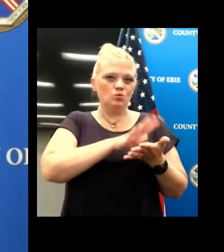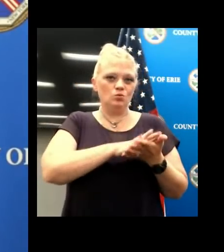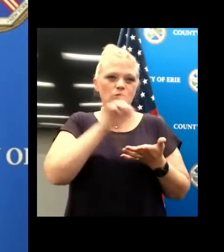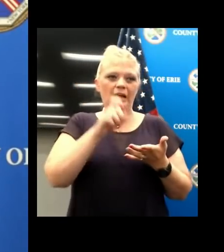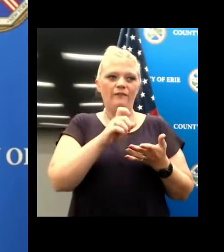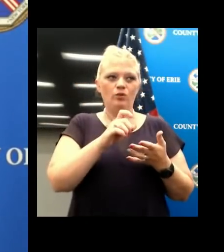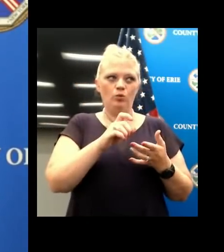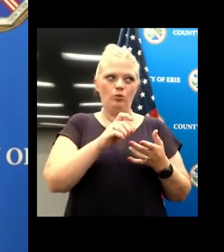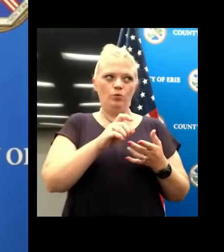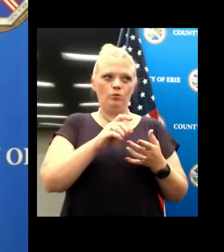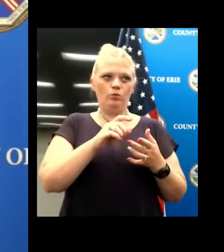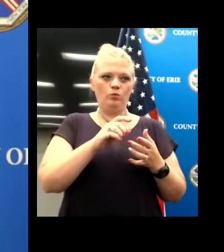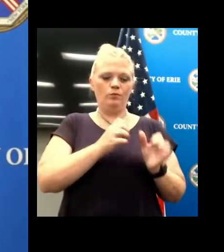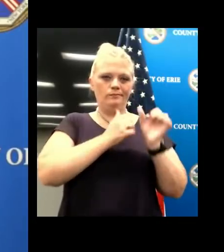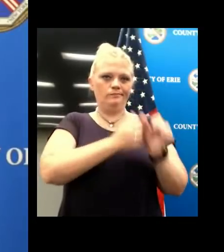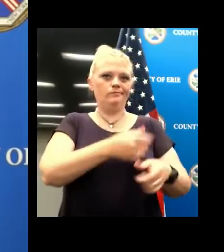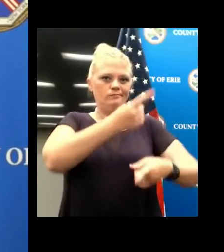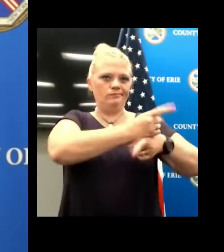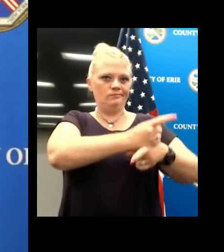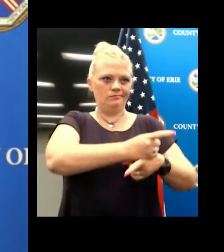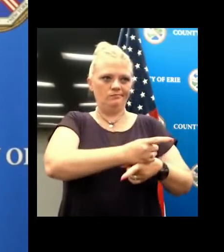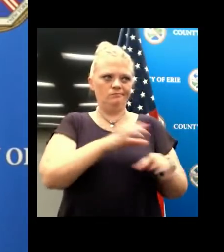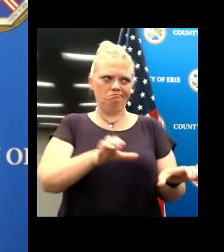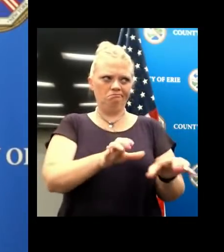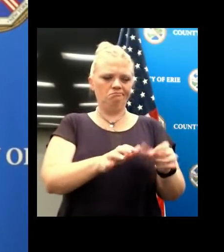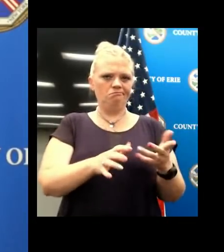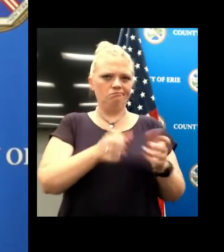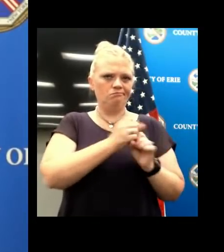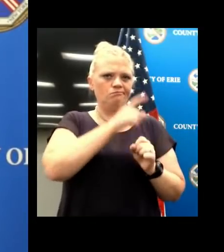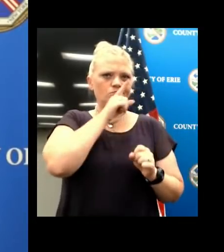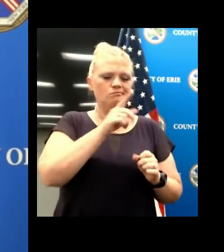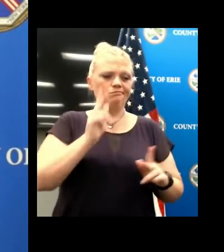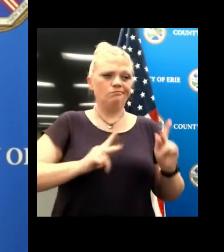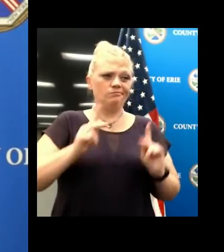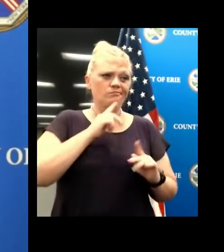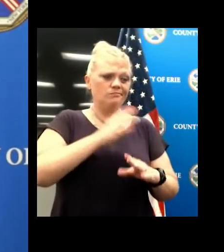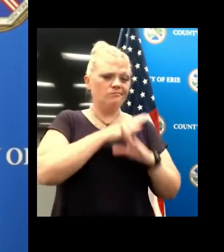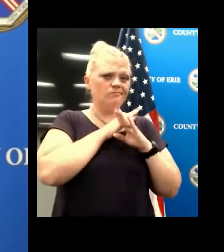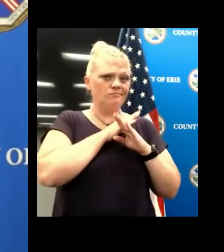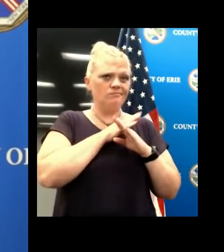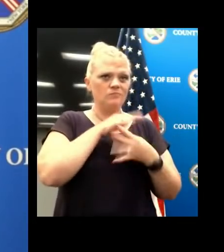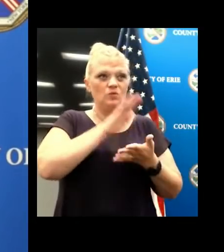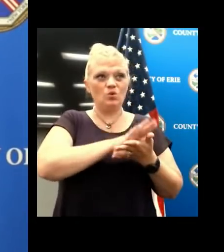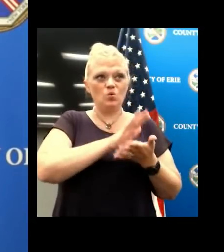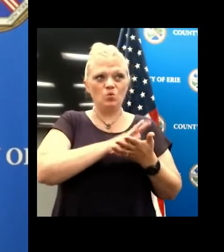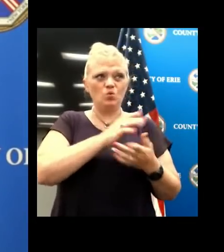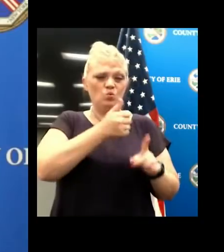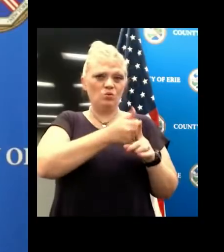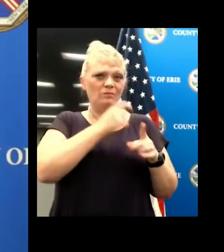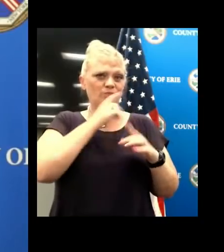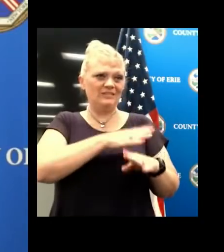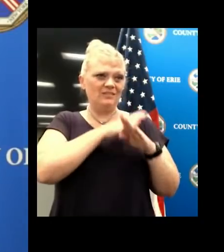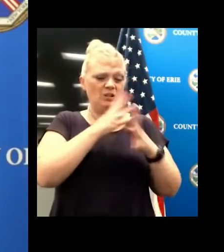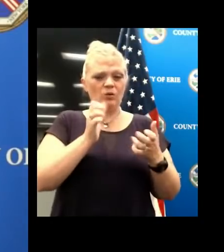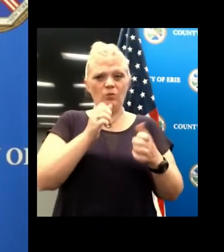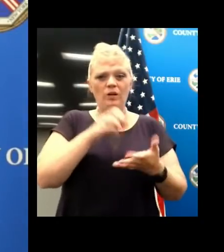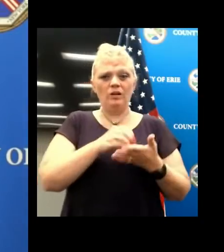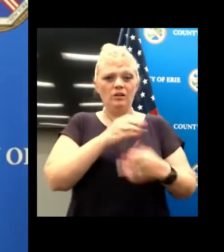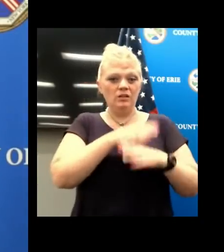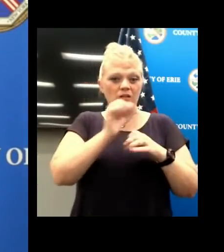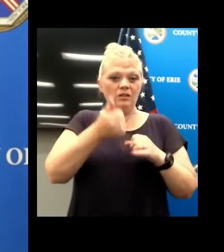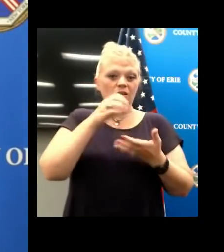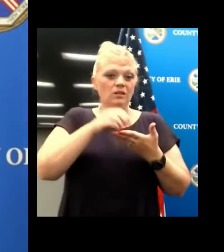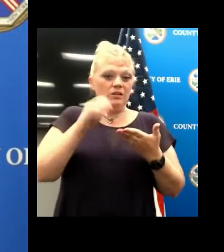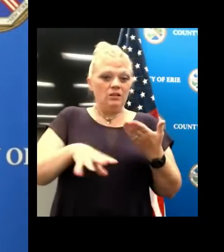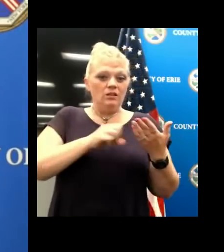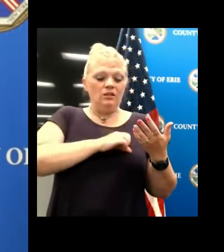act appropriately to ensure that our public is protected, their school is protected. They want to protect the other students, they want to